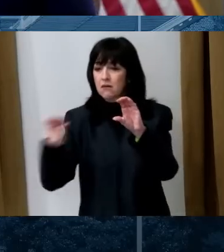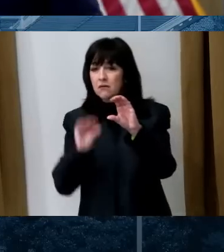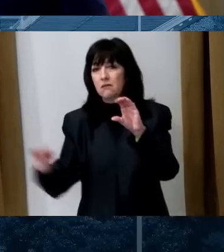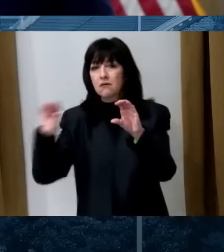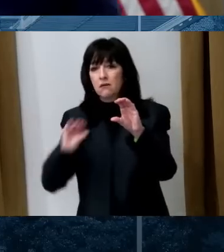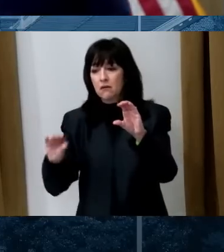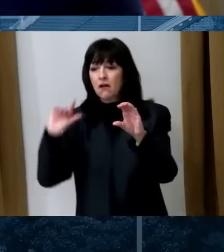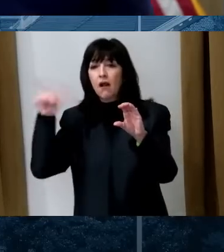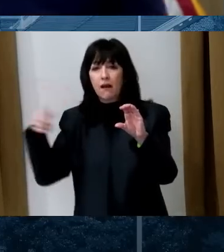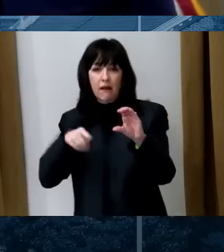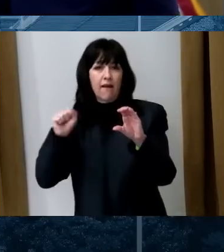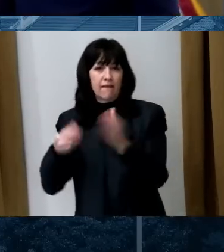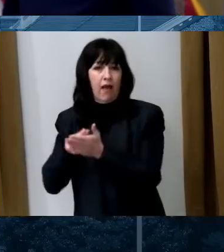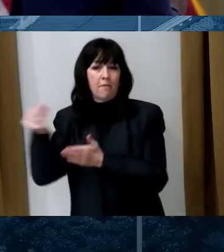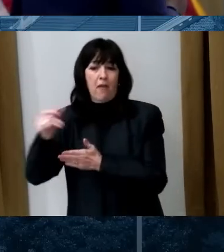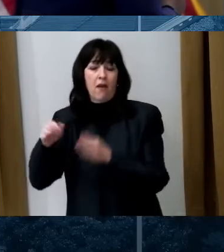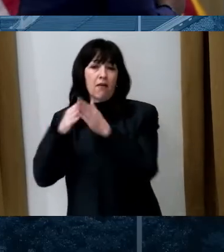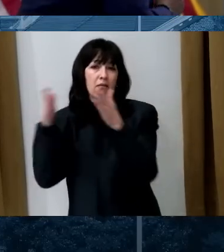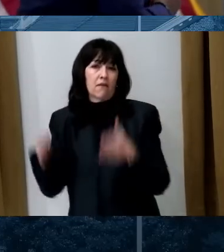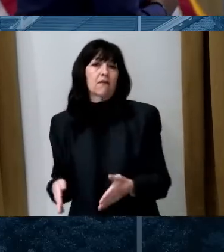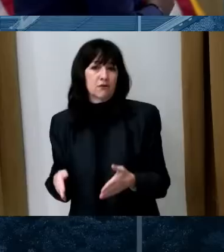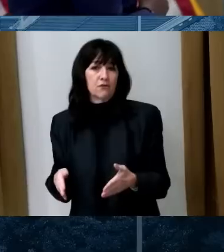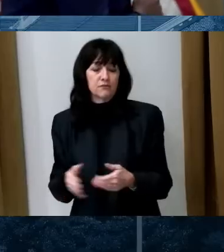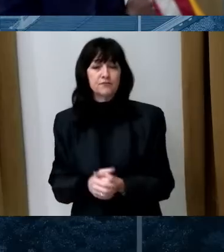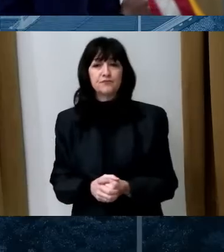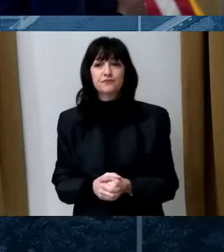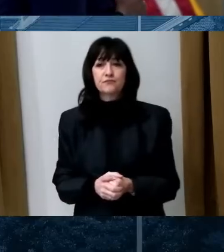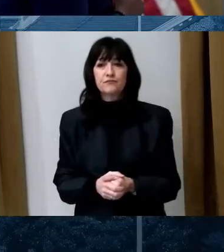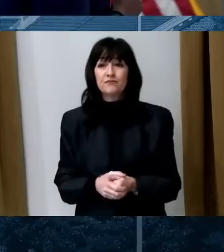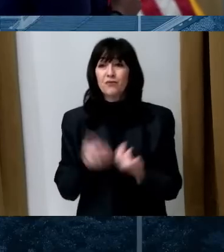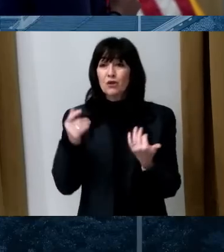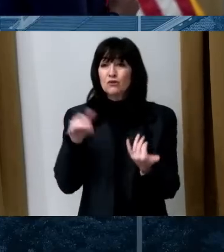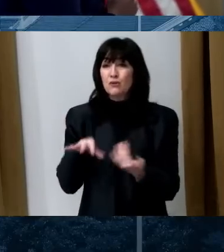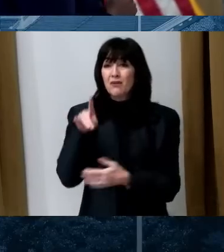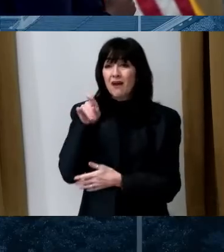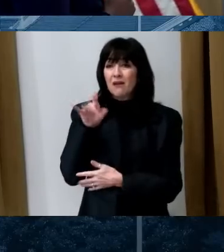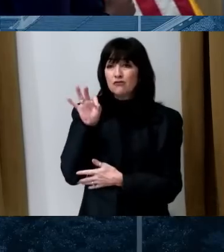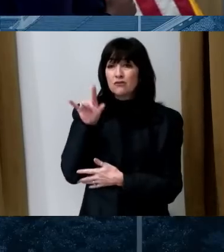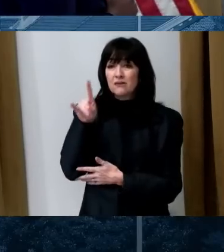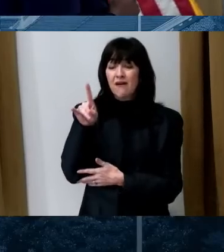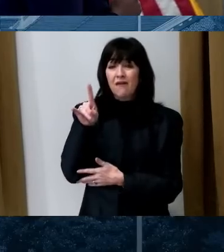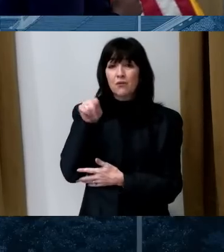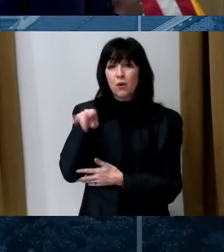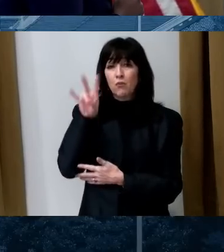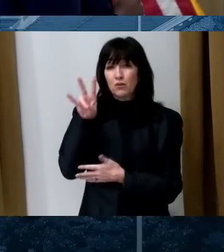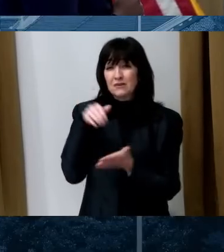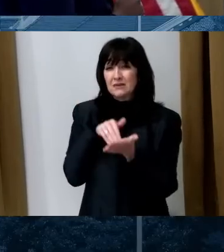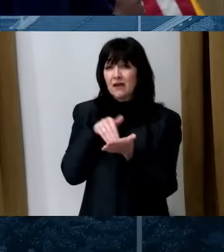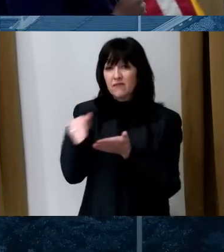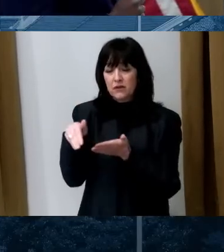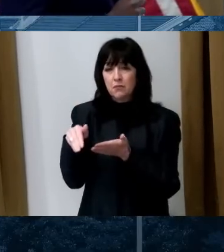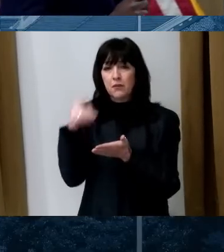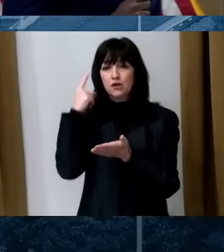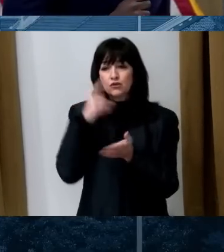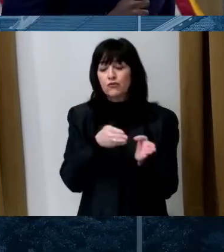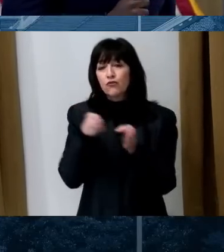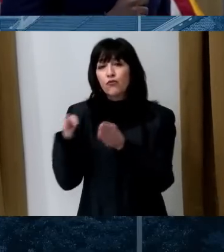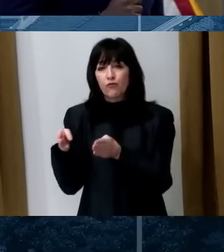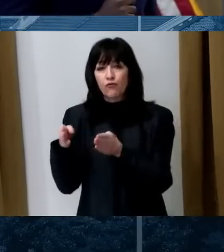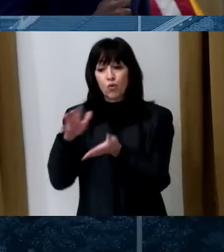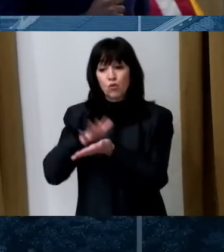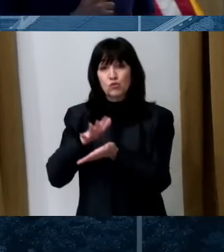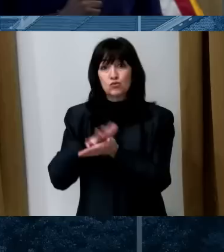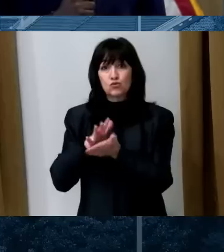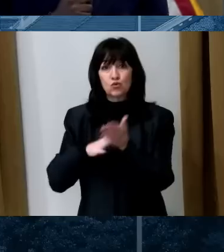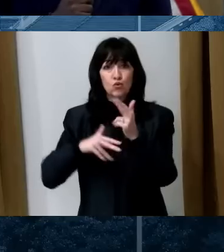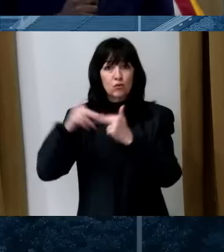some of these top numbers, $191 million in capital for school construction and renovation.